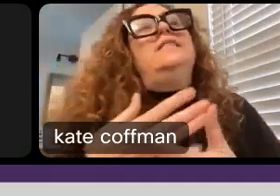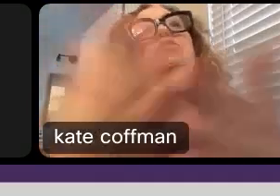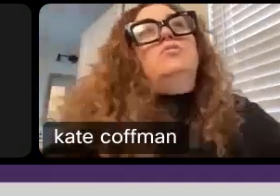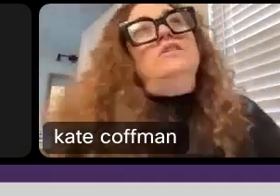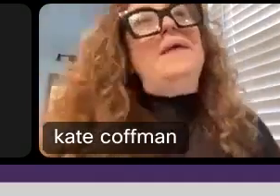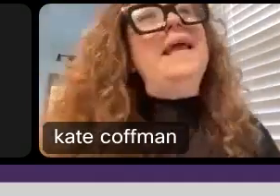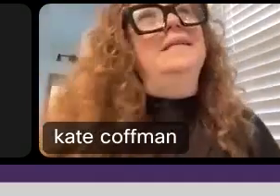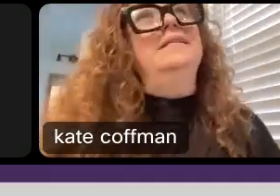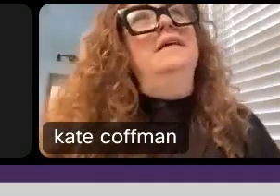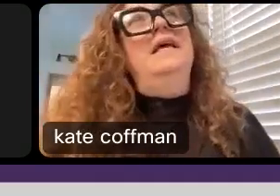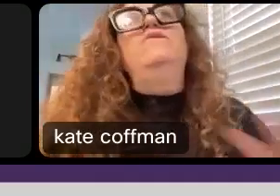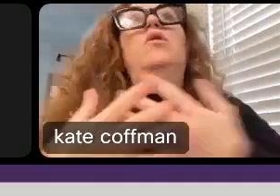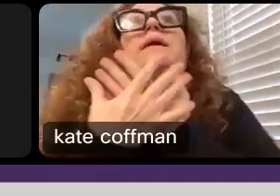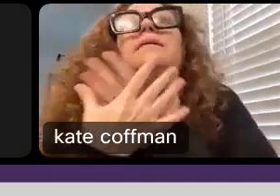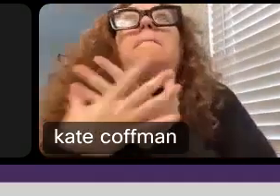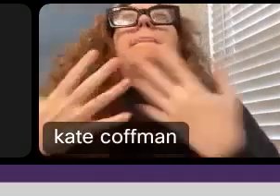Roseanne, go ahead.